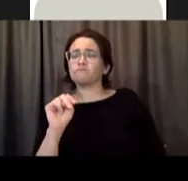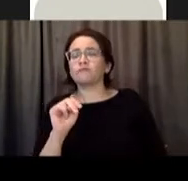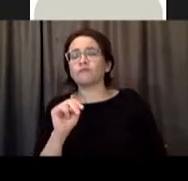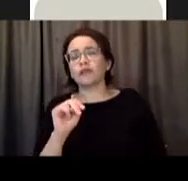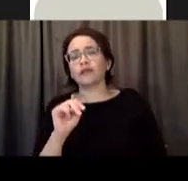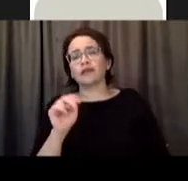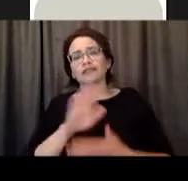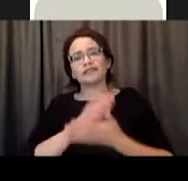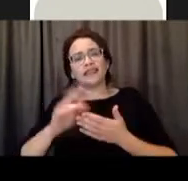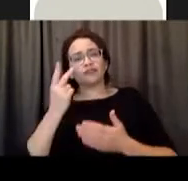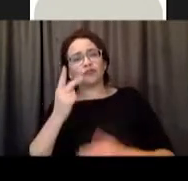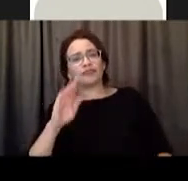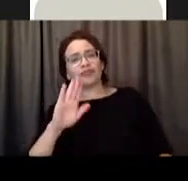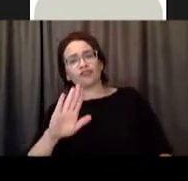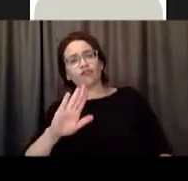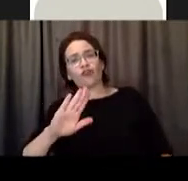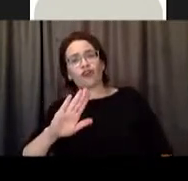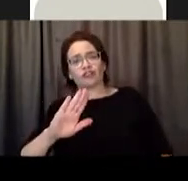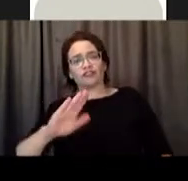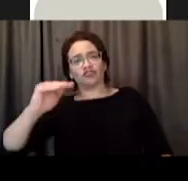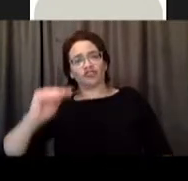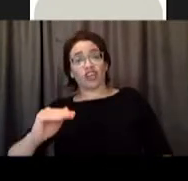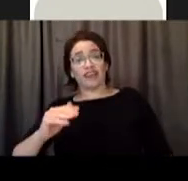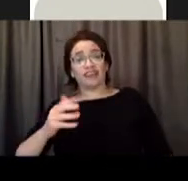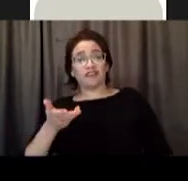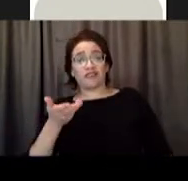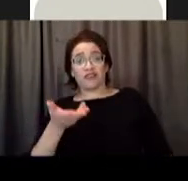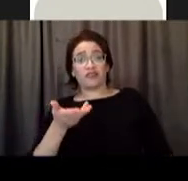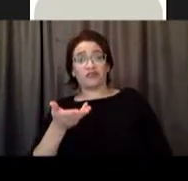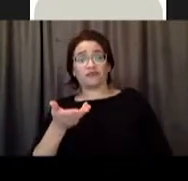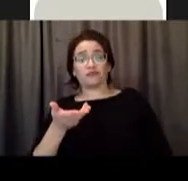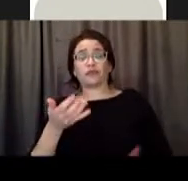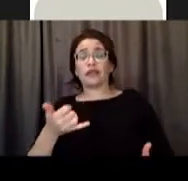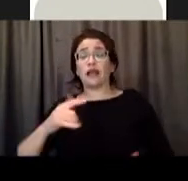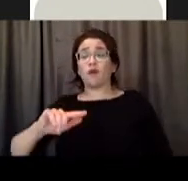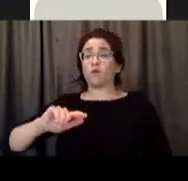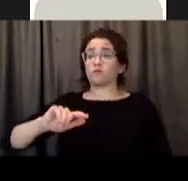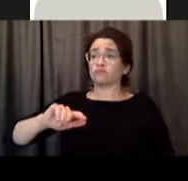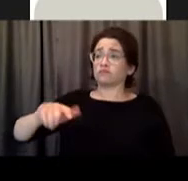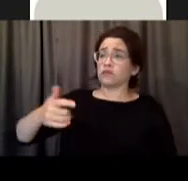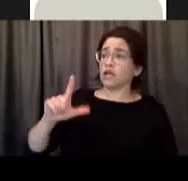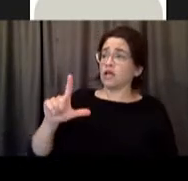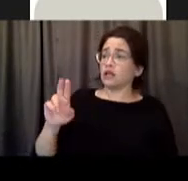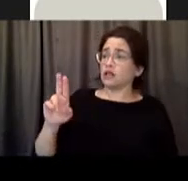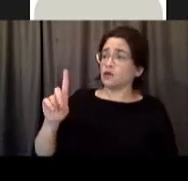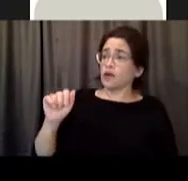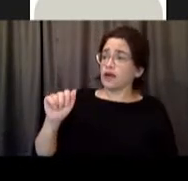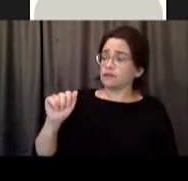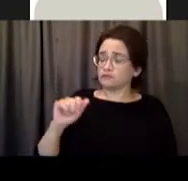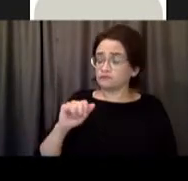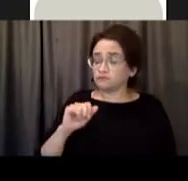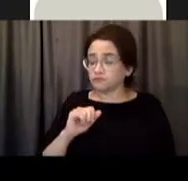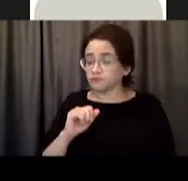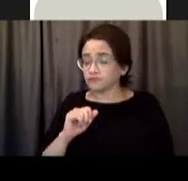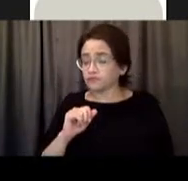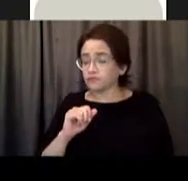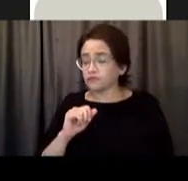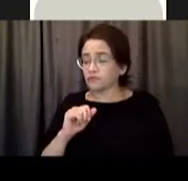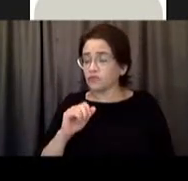your child there. Luda, could I turn to you now, and could you tell us a bit about how